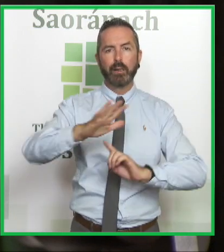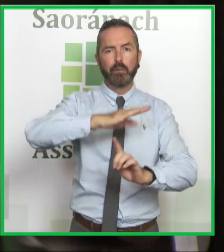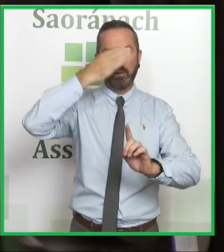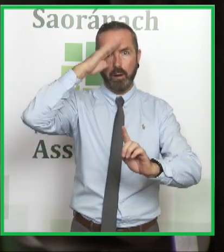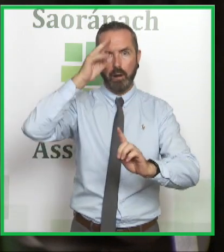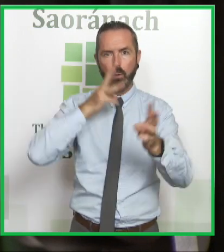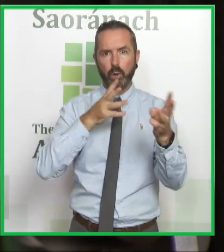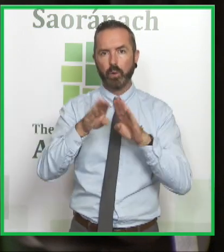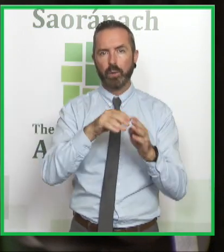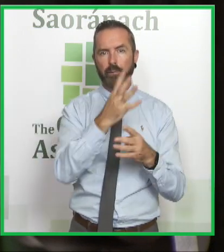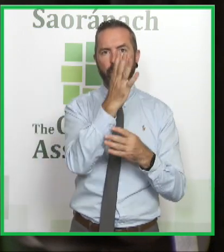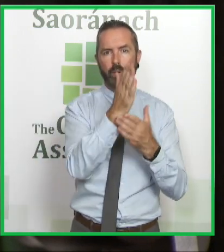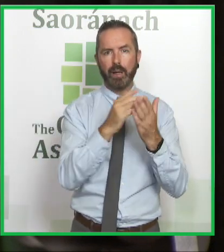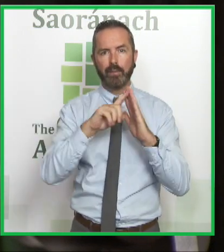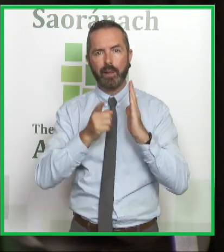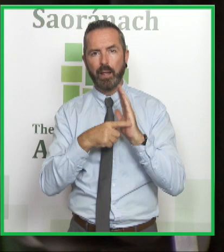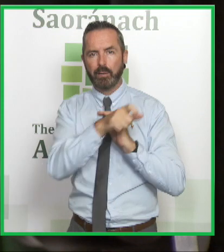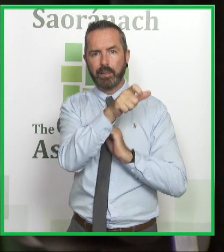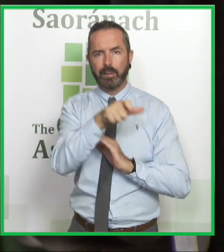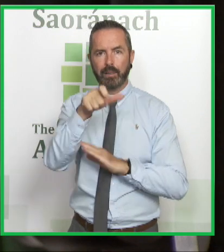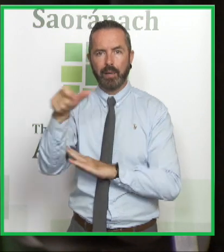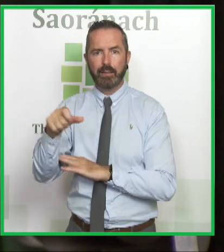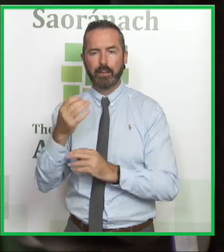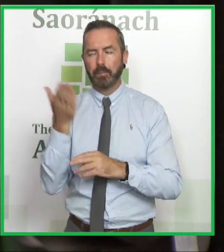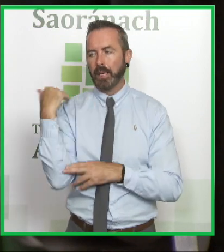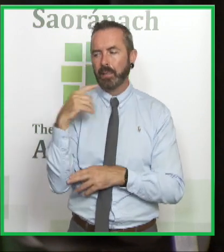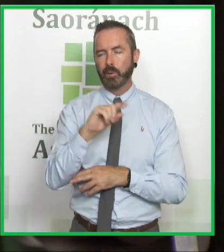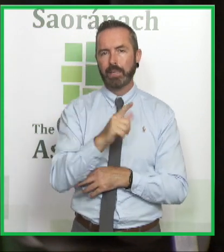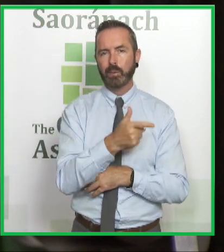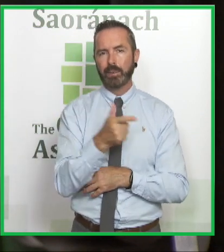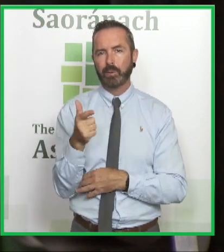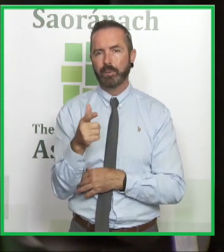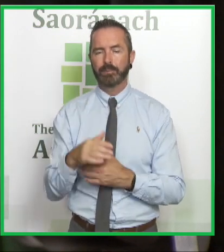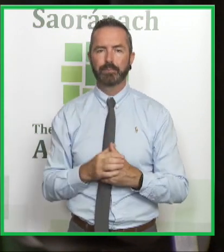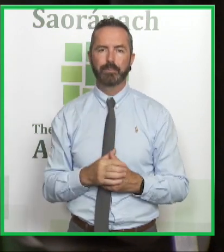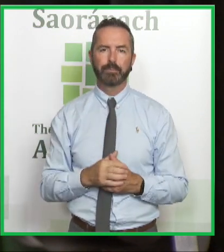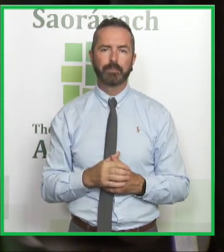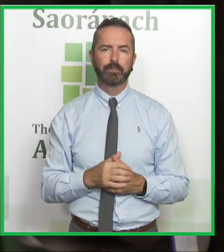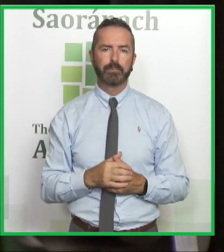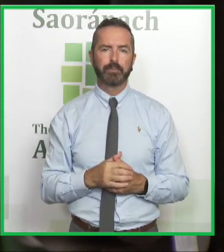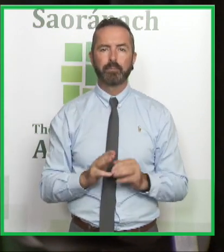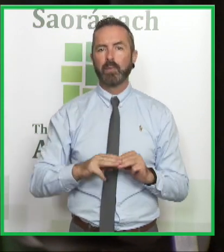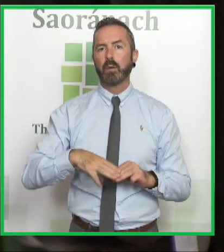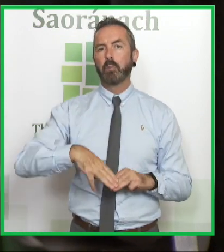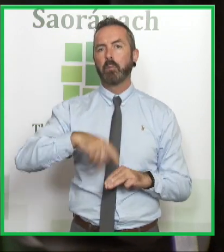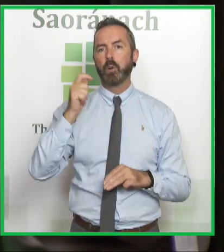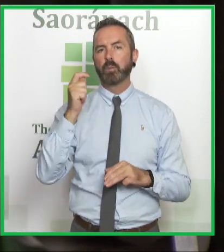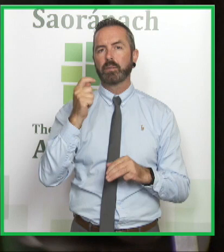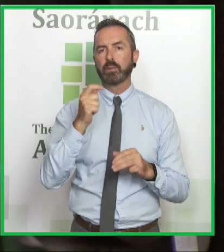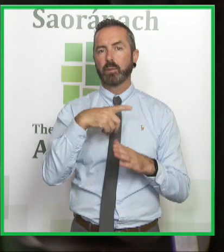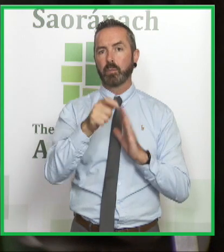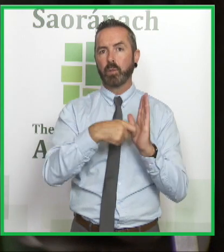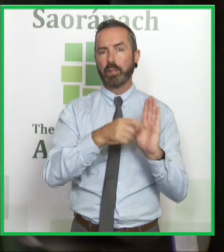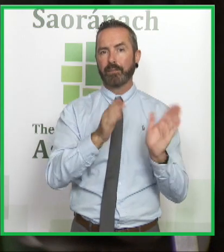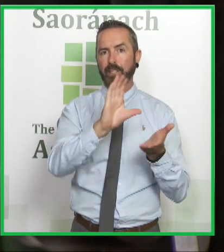with 4,500 of our clients in 2022. The majority of our funded projects work